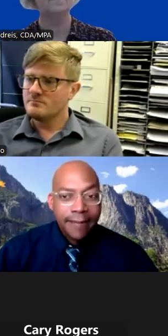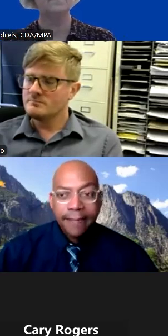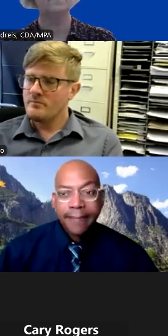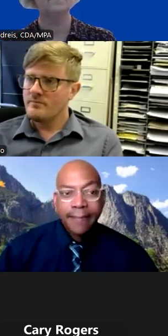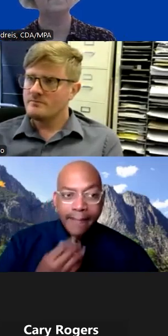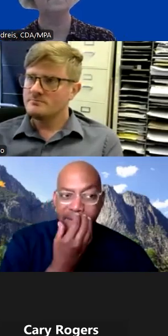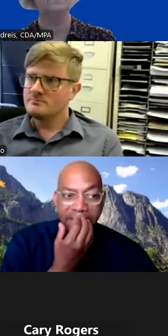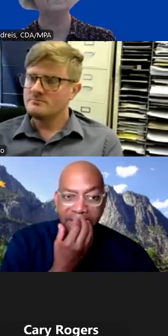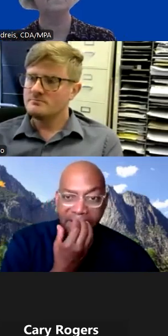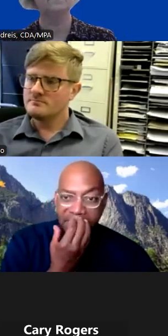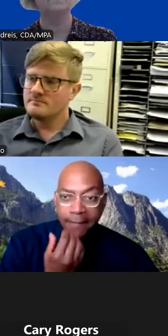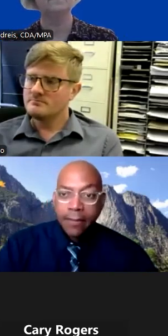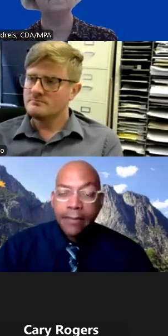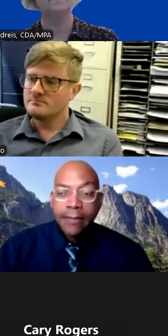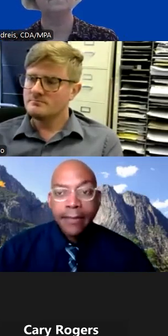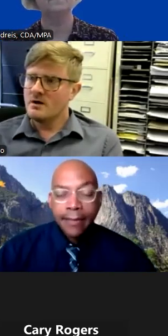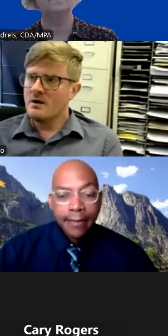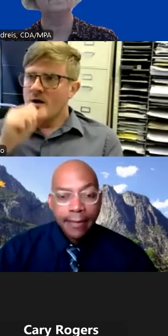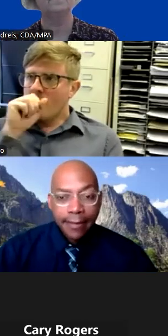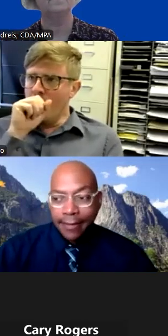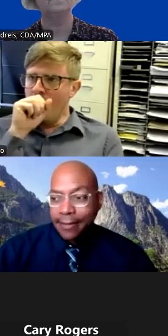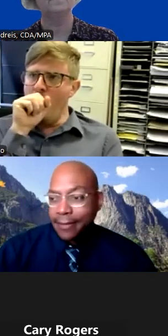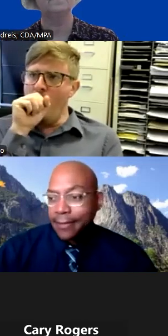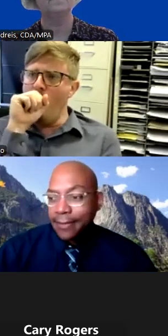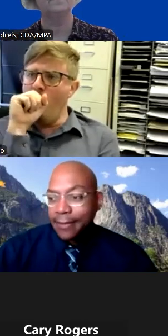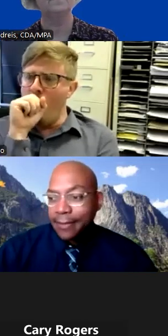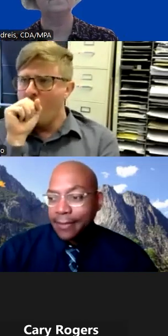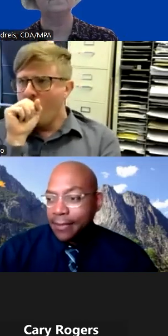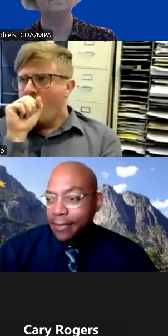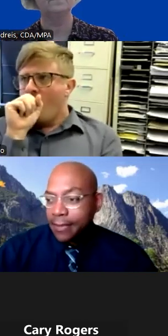with patient and or family members, as it does